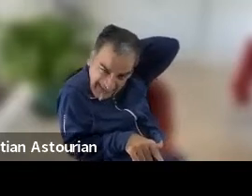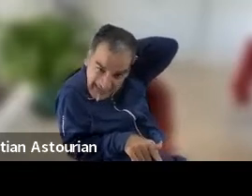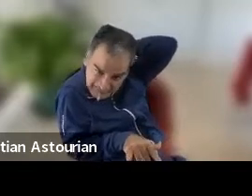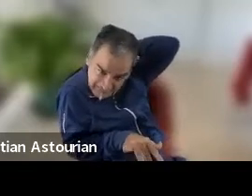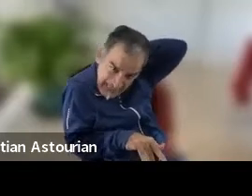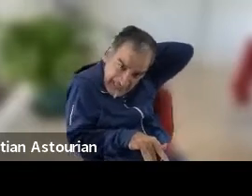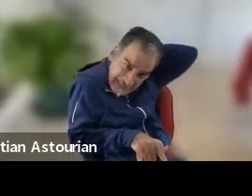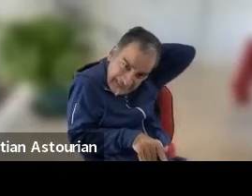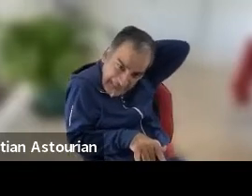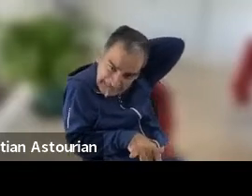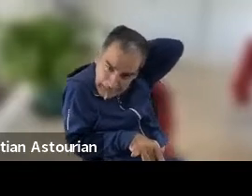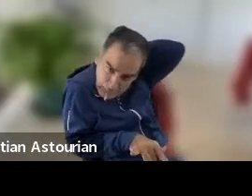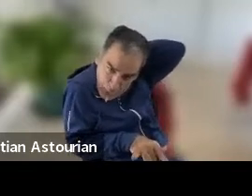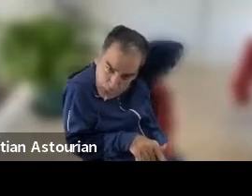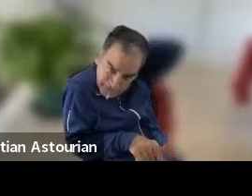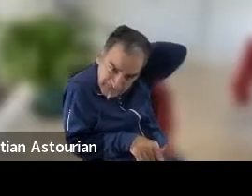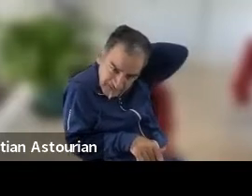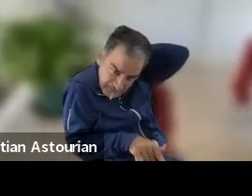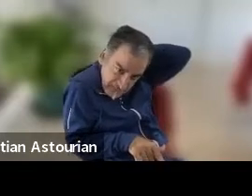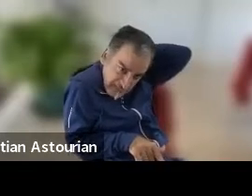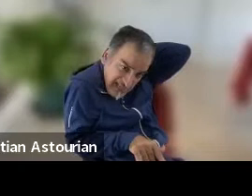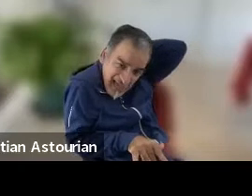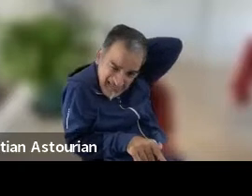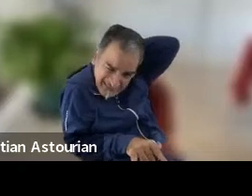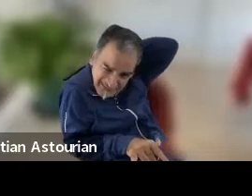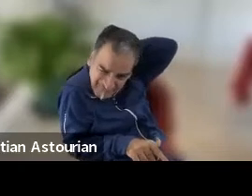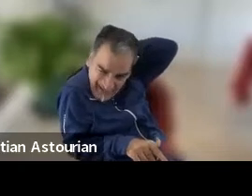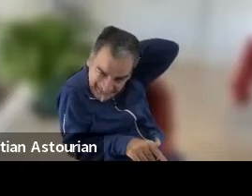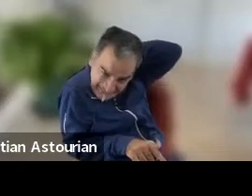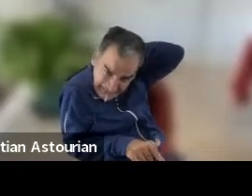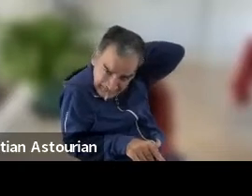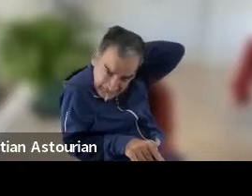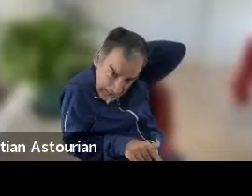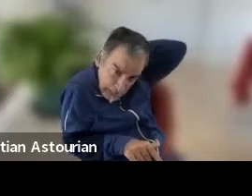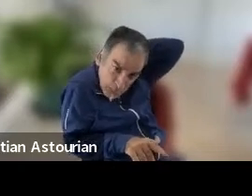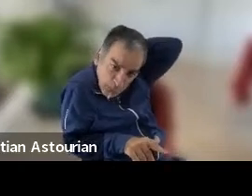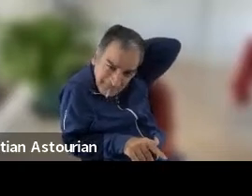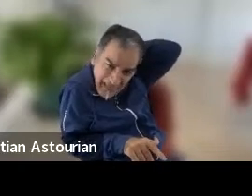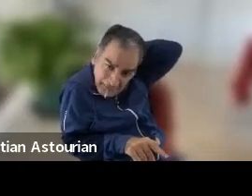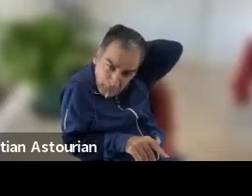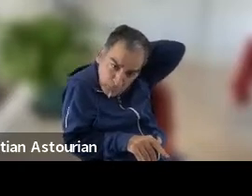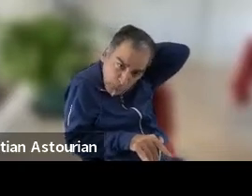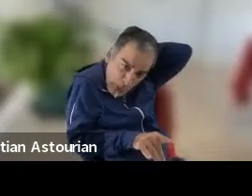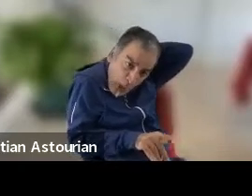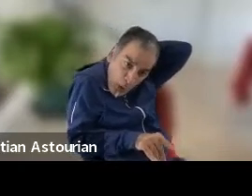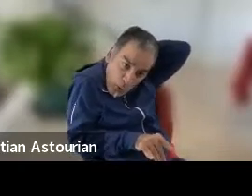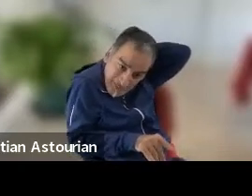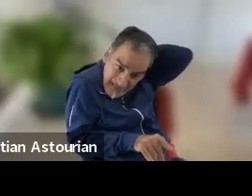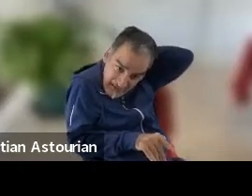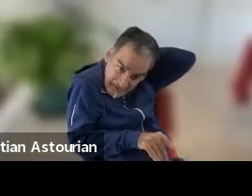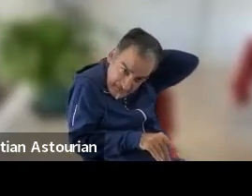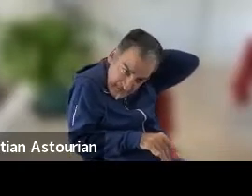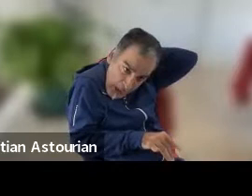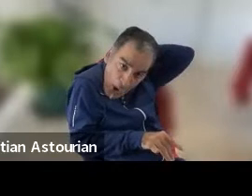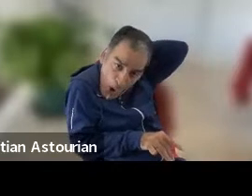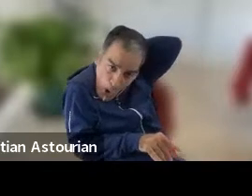the right technology and devices to be able to